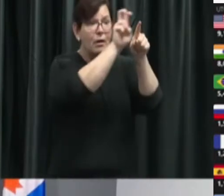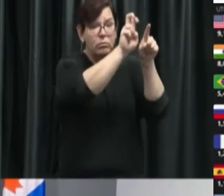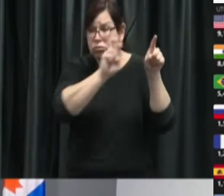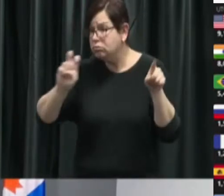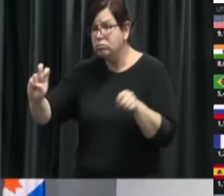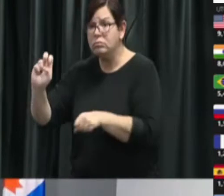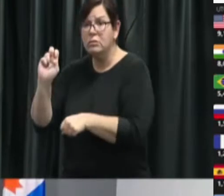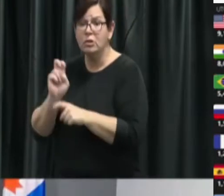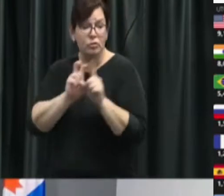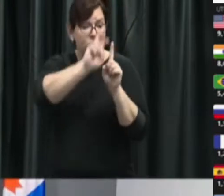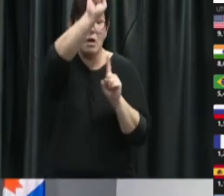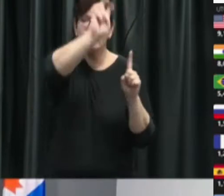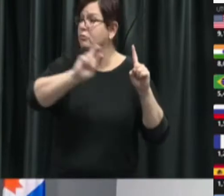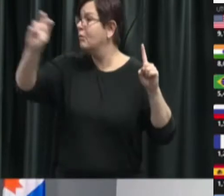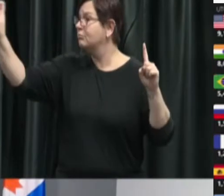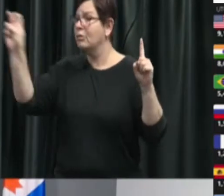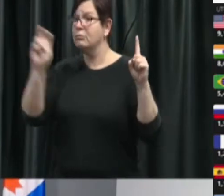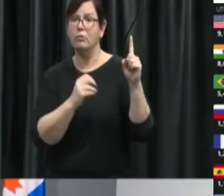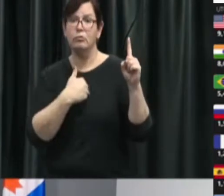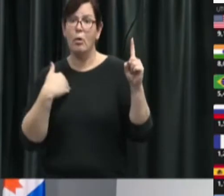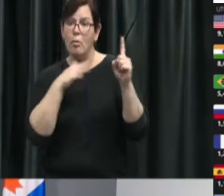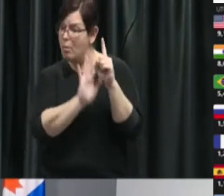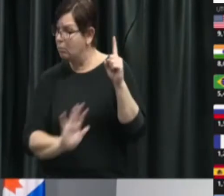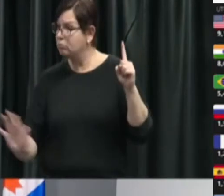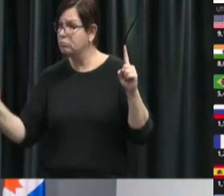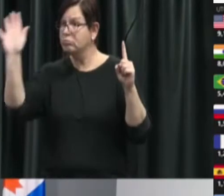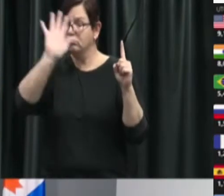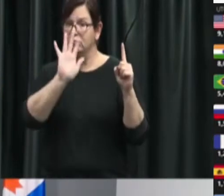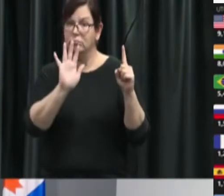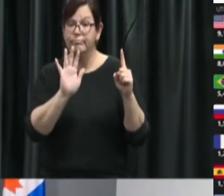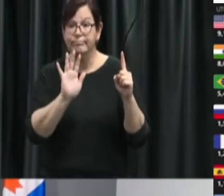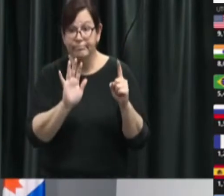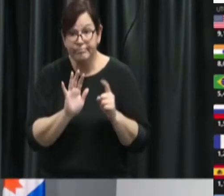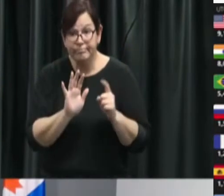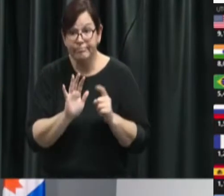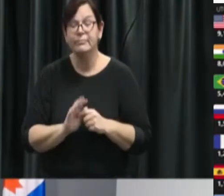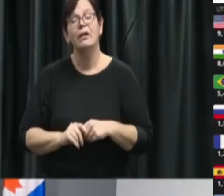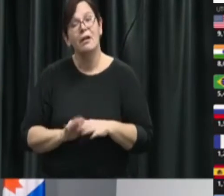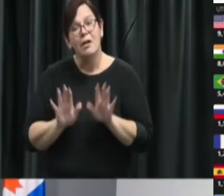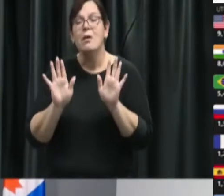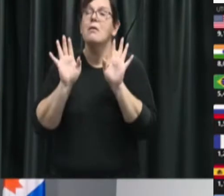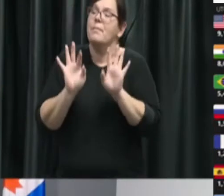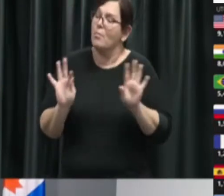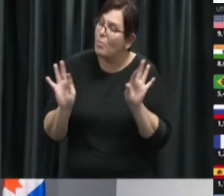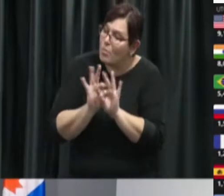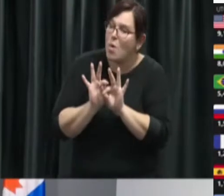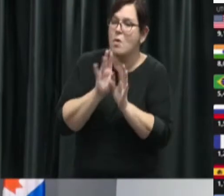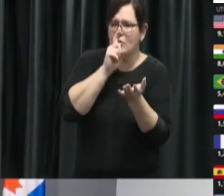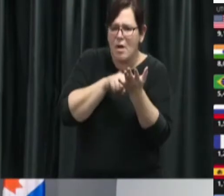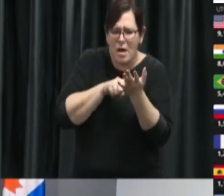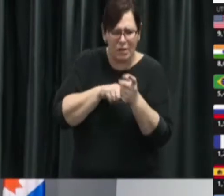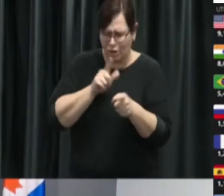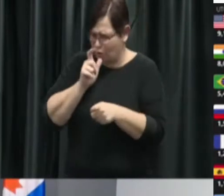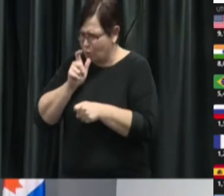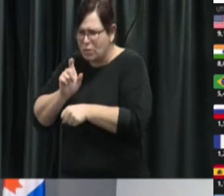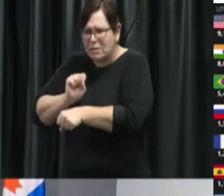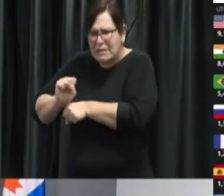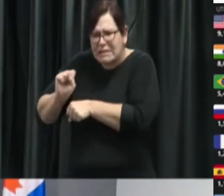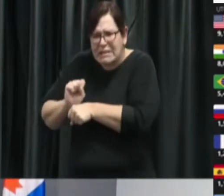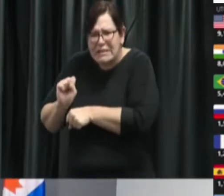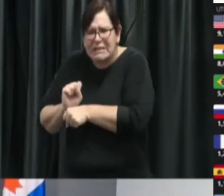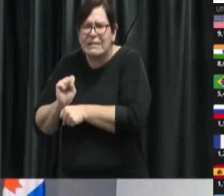it. It's also important to recognize that a lot of hardworking people have to work outside of their home,